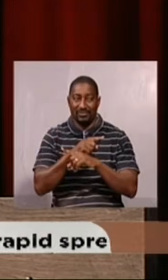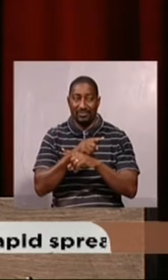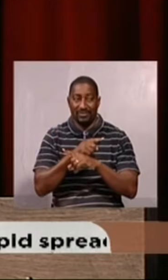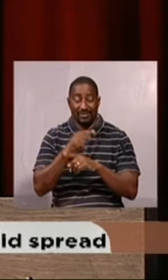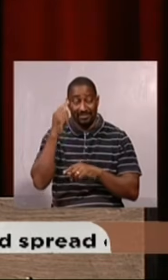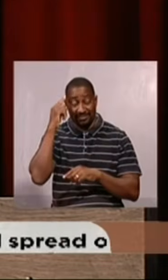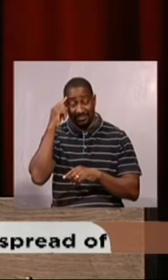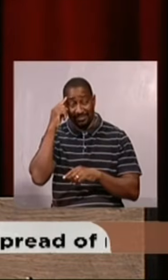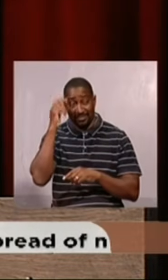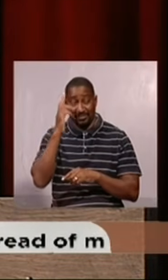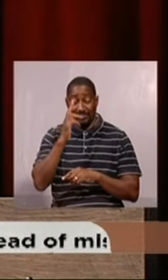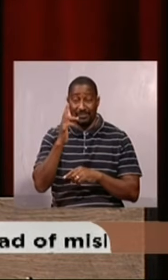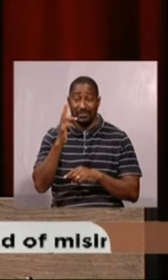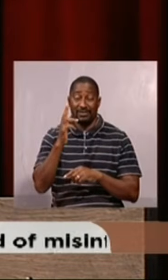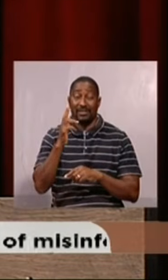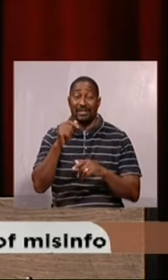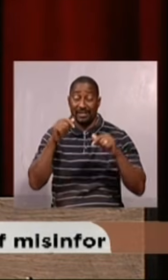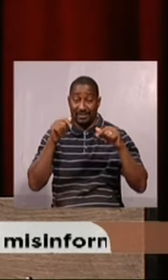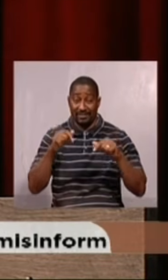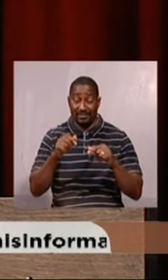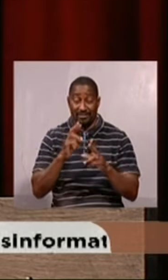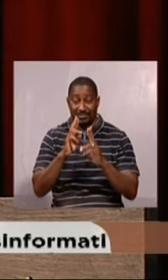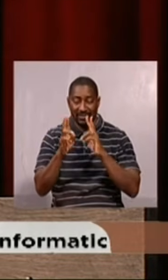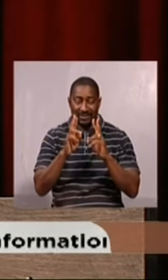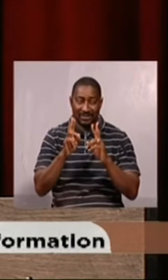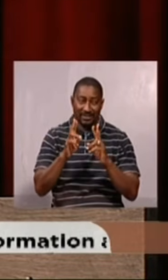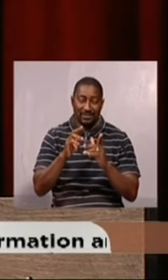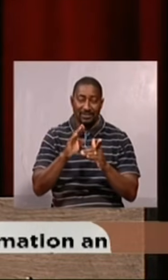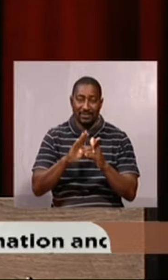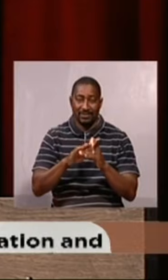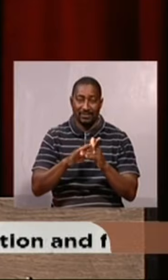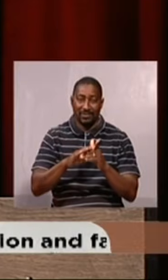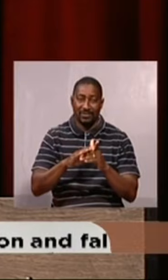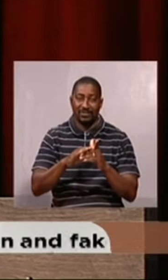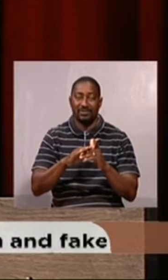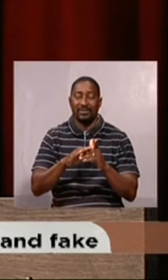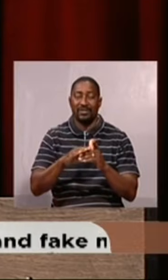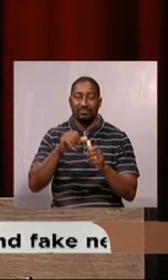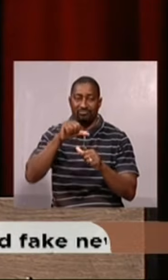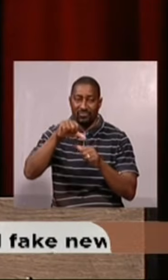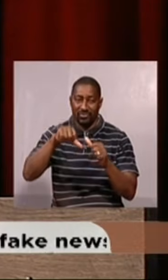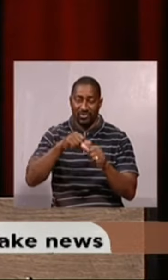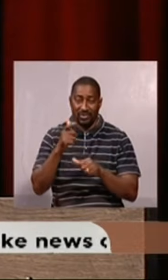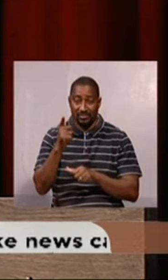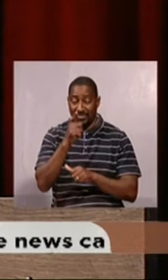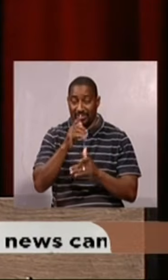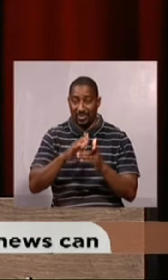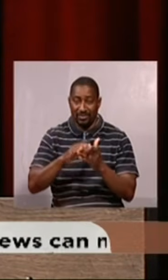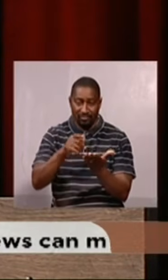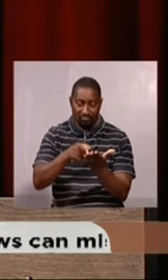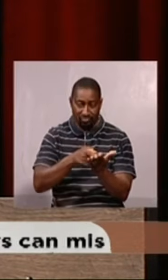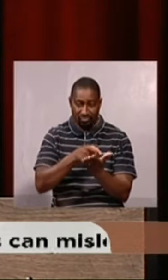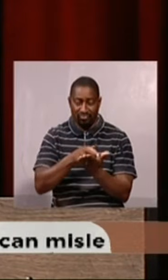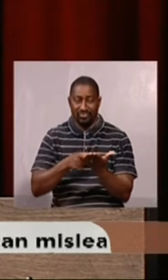and electoral outcomes. Today, we will explore the complex role of social media in elections,